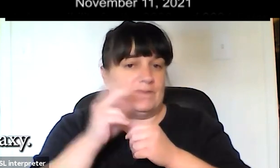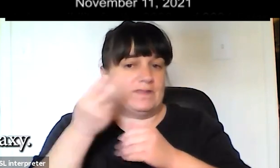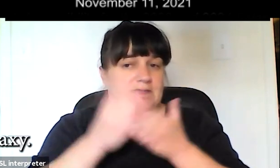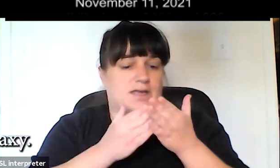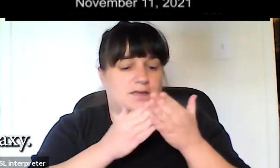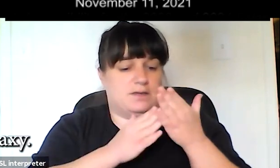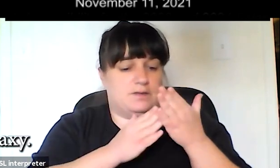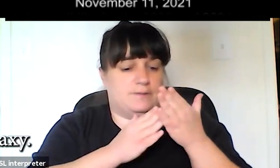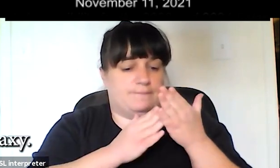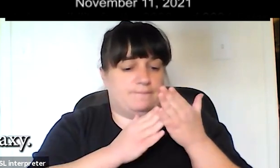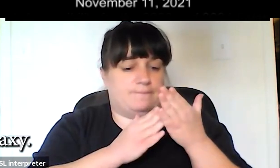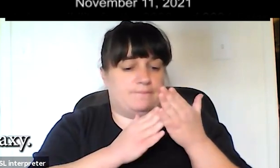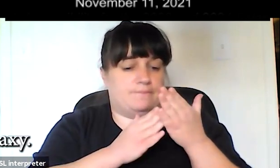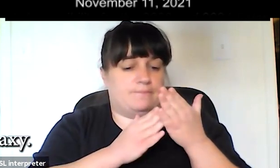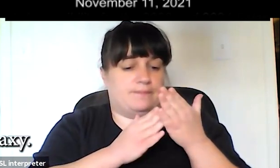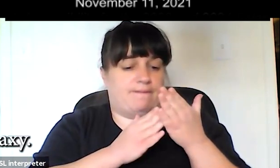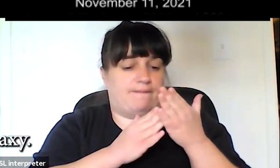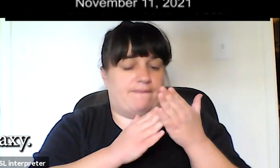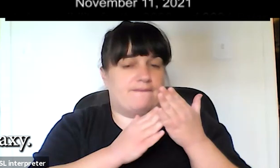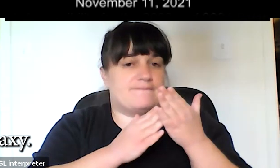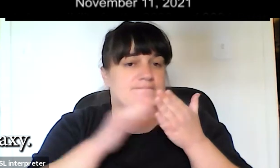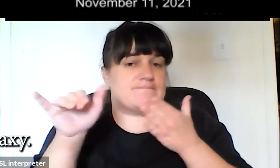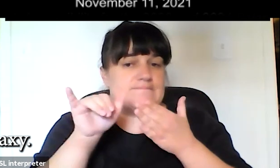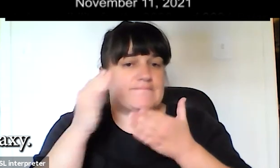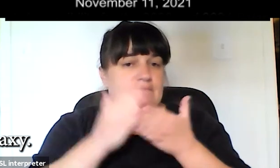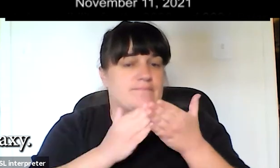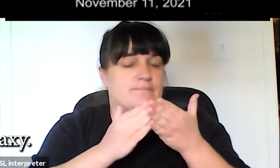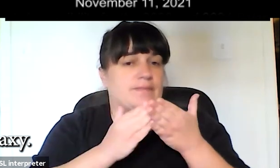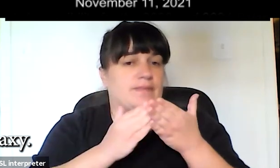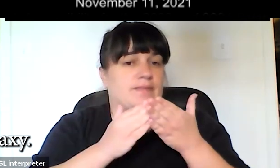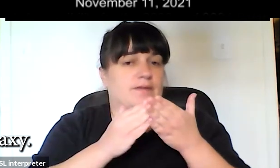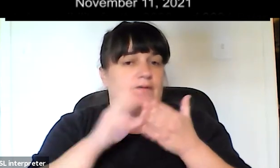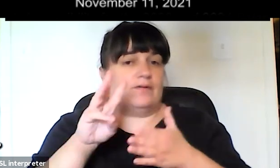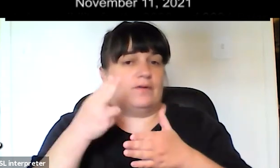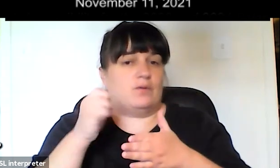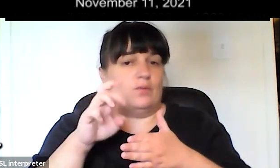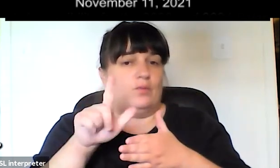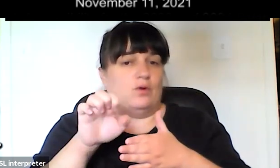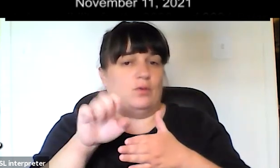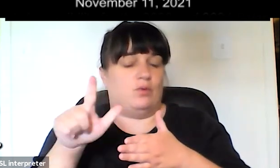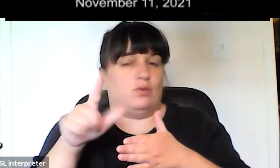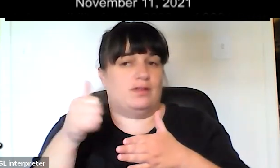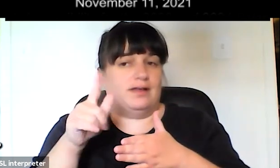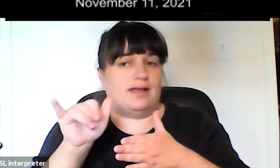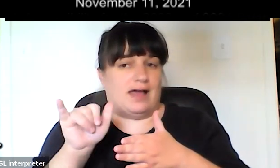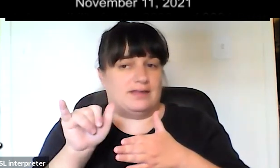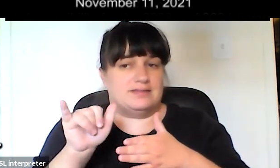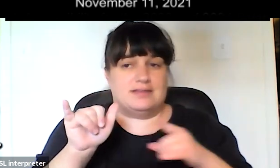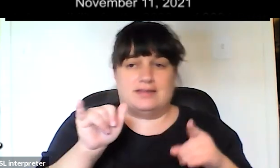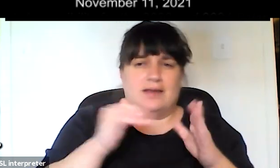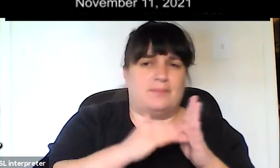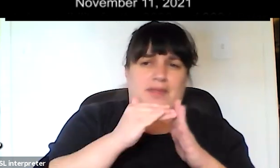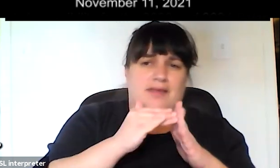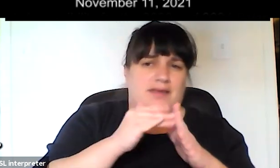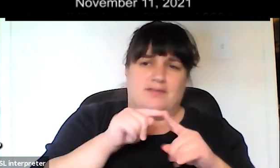it's the exact same field of view, the same portion of our Whirlpool galaxy. This is a galaxy that's millions of